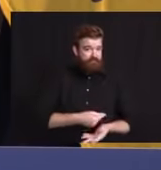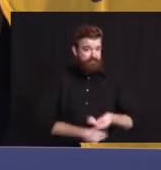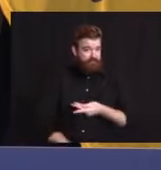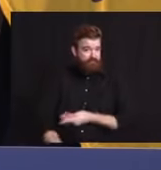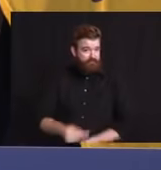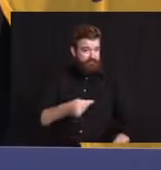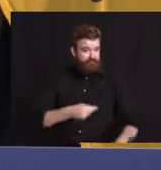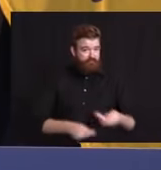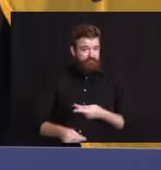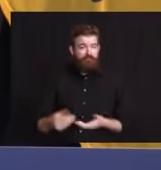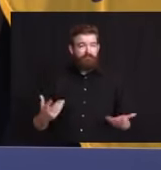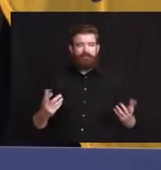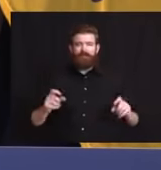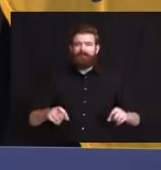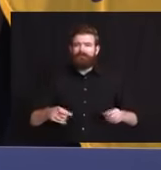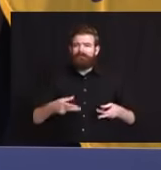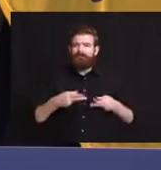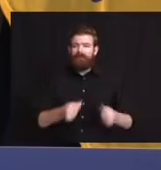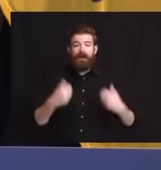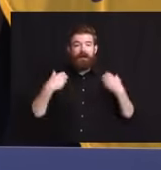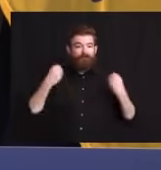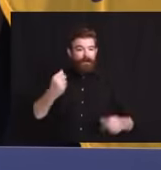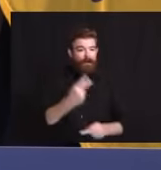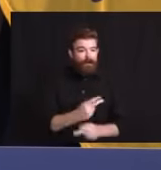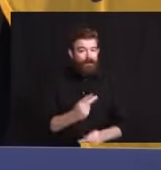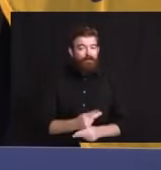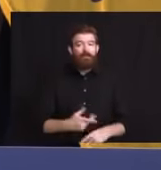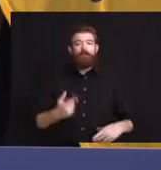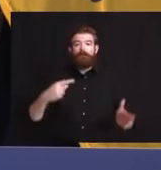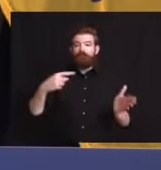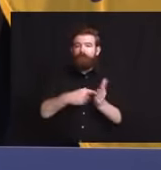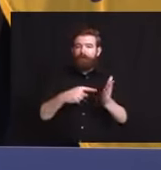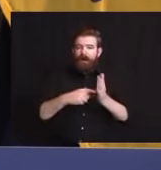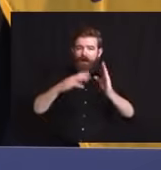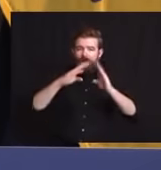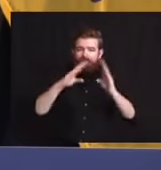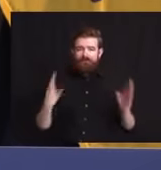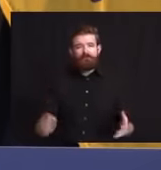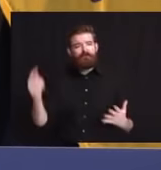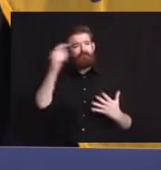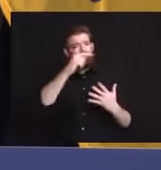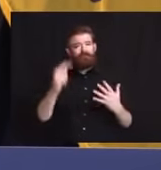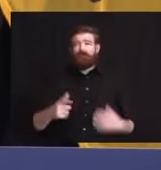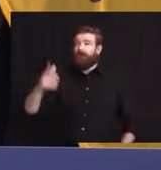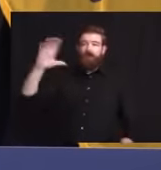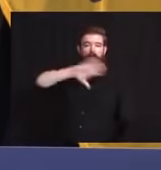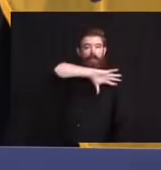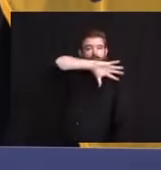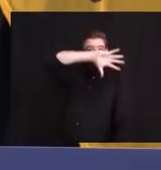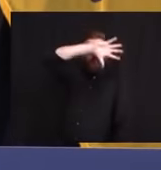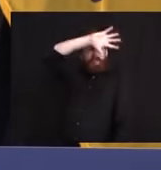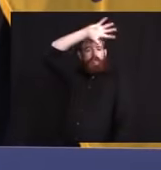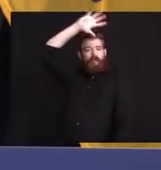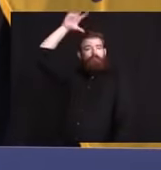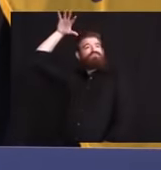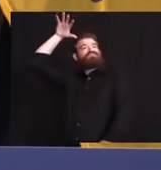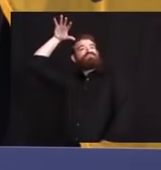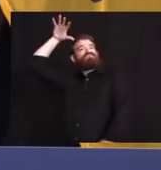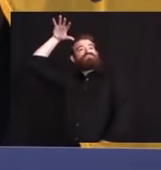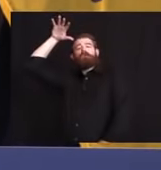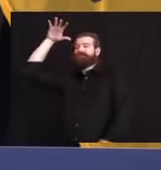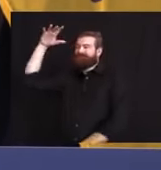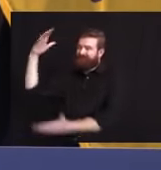housing, whatever, affordable housing, whatever it might be. That's always been the mindset that has surrounded